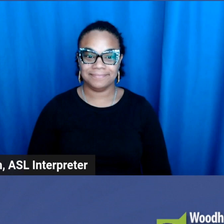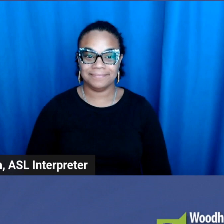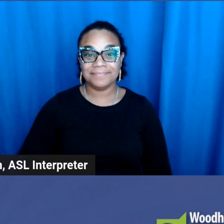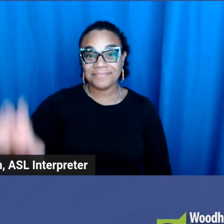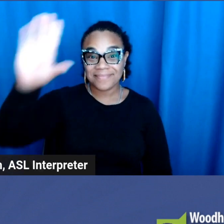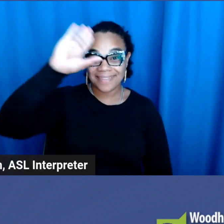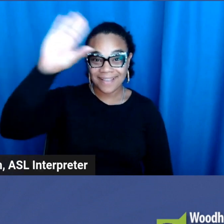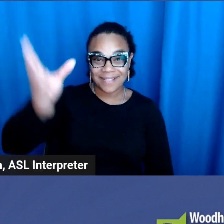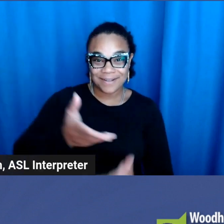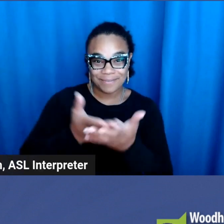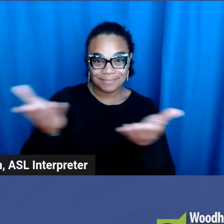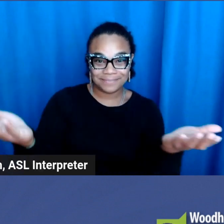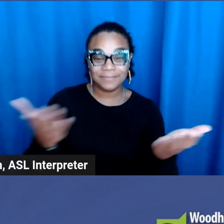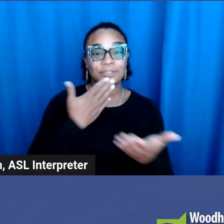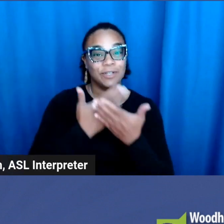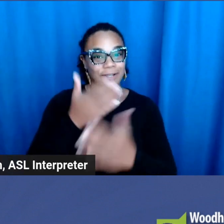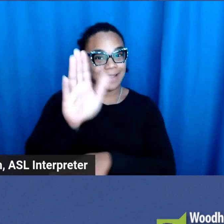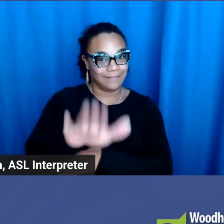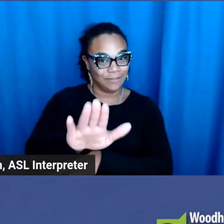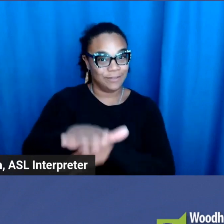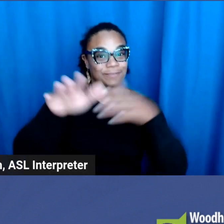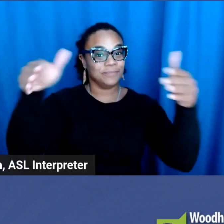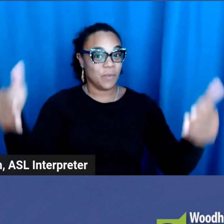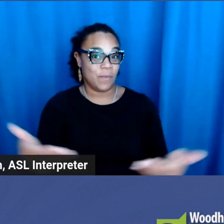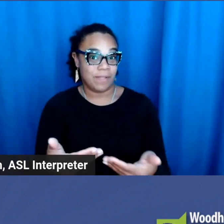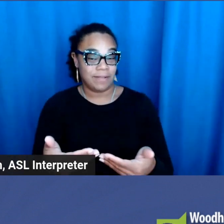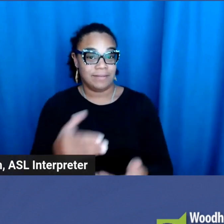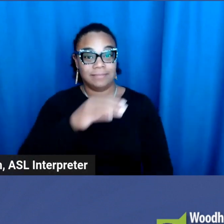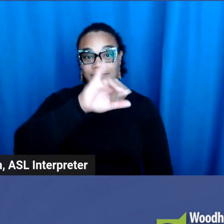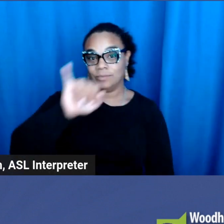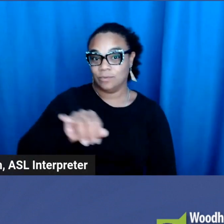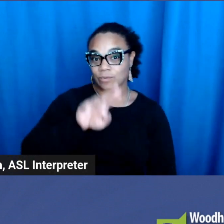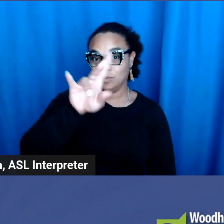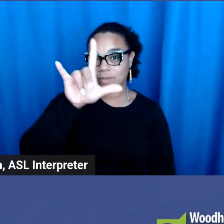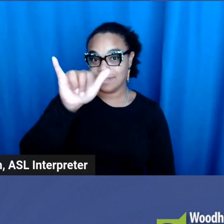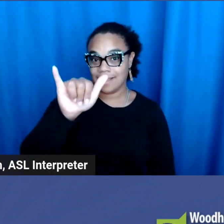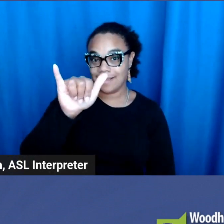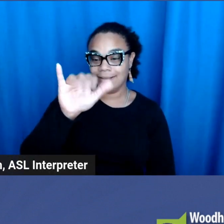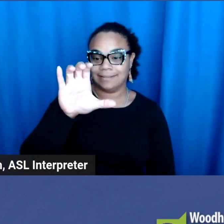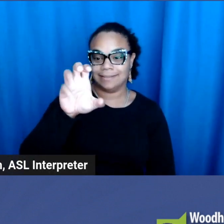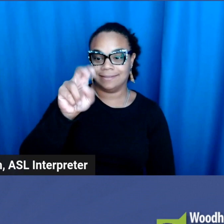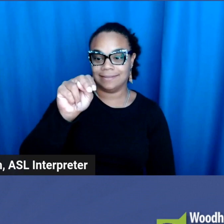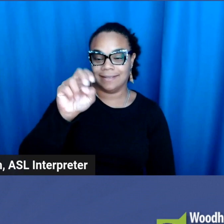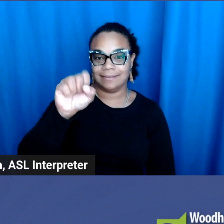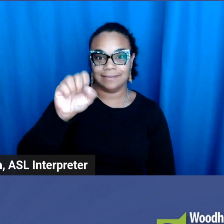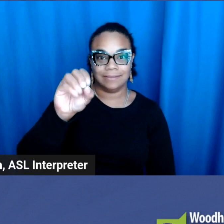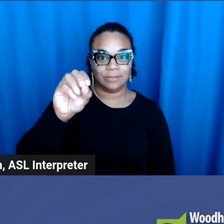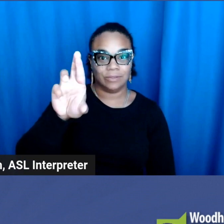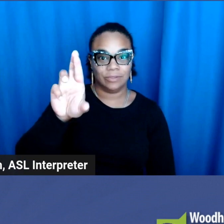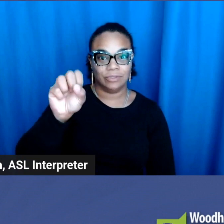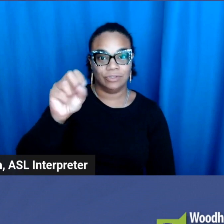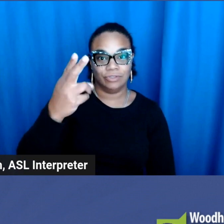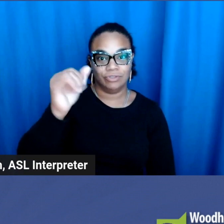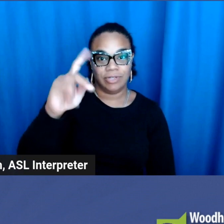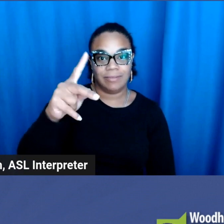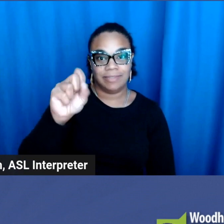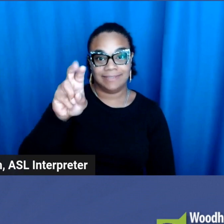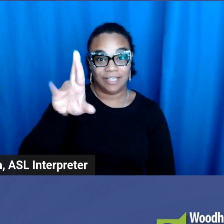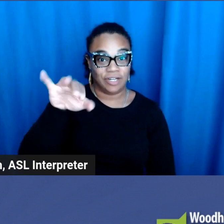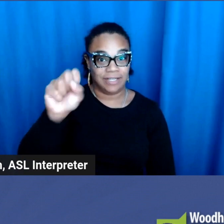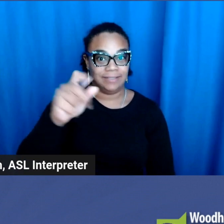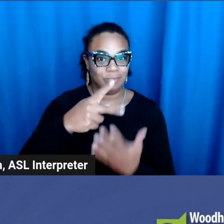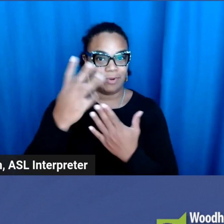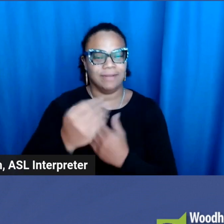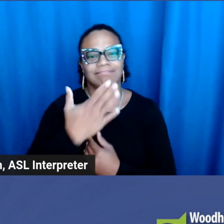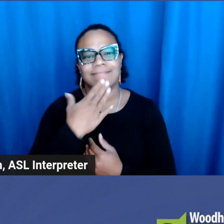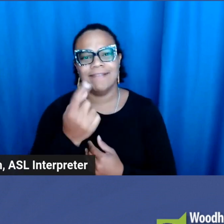Hello, everyone. Good afternoon. Welcome to the July Censorship Series program. Thank you so much for being with